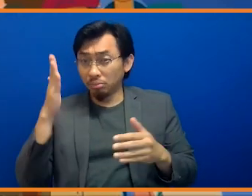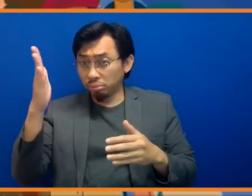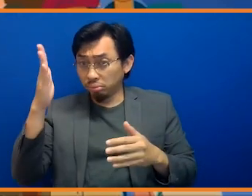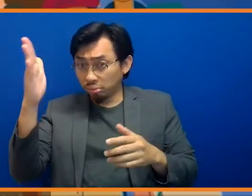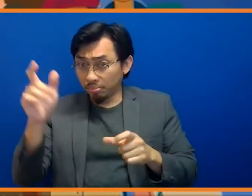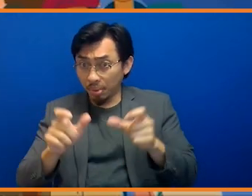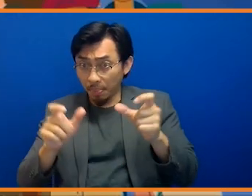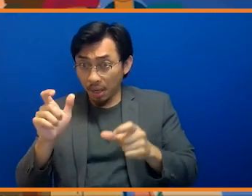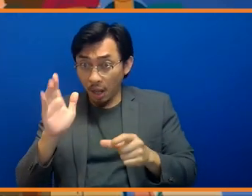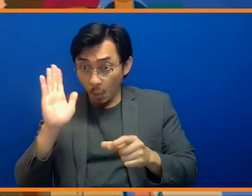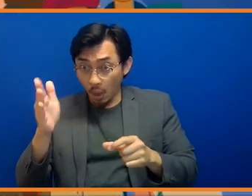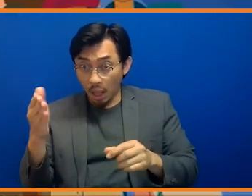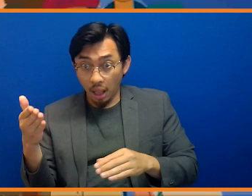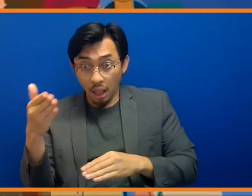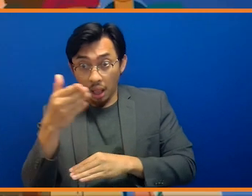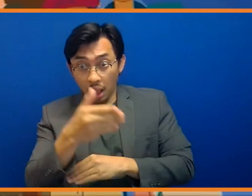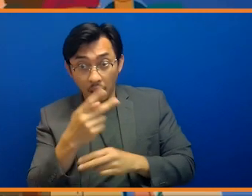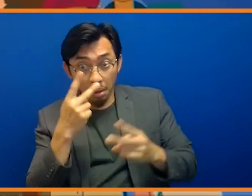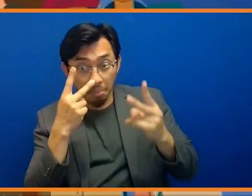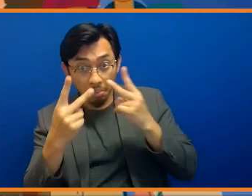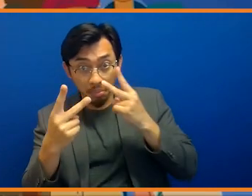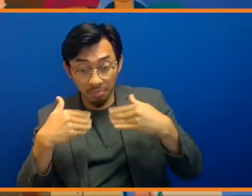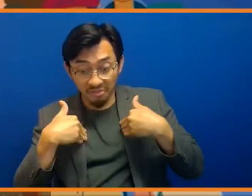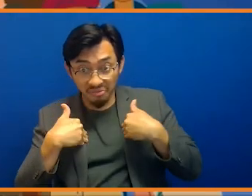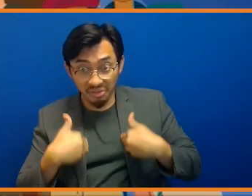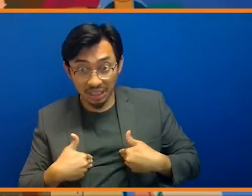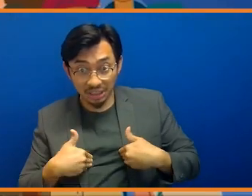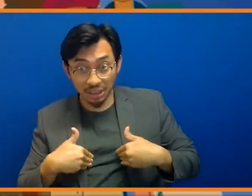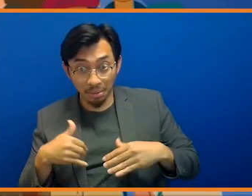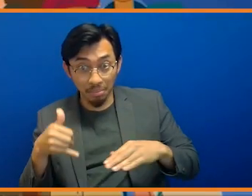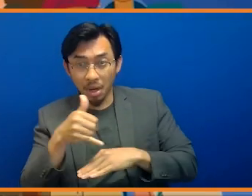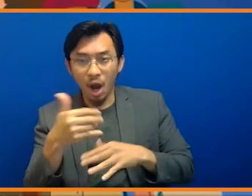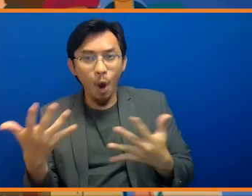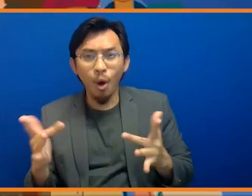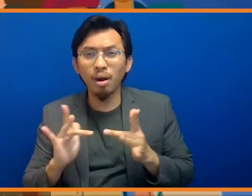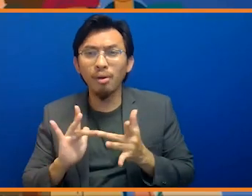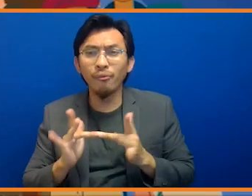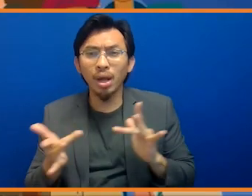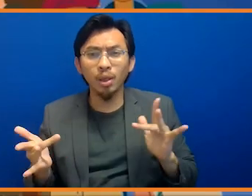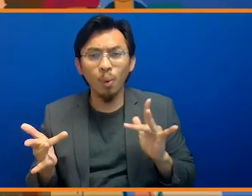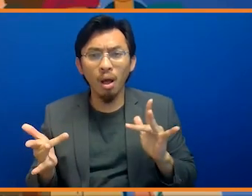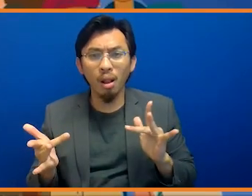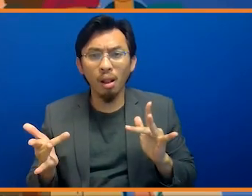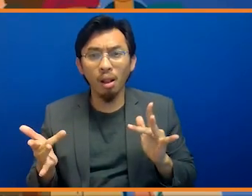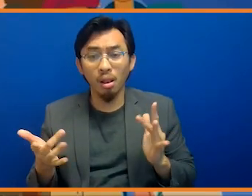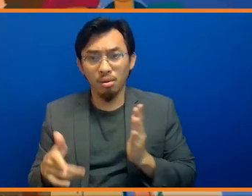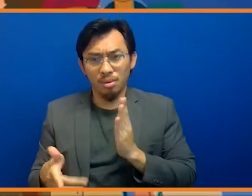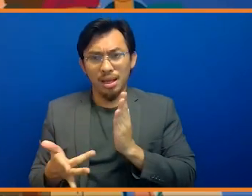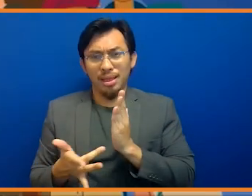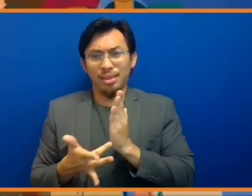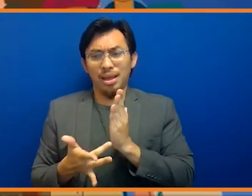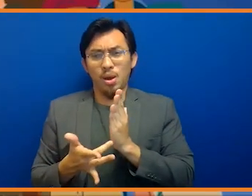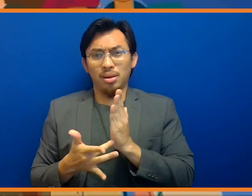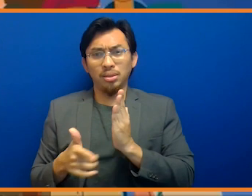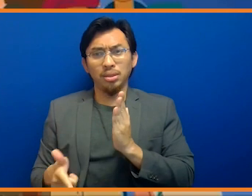not come to the museum physically, but can be virtual Yeah, because technology